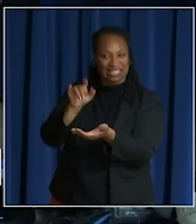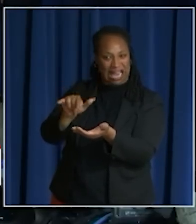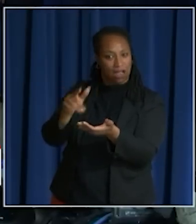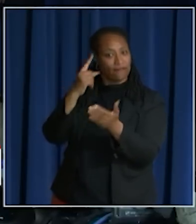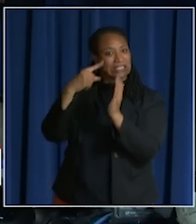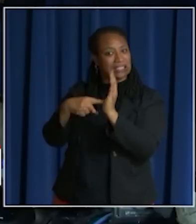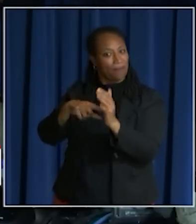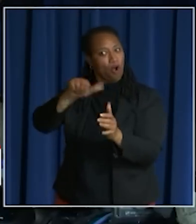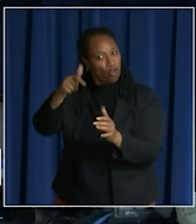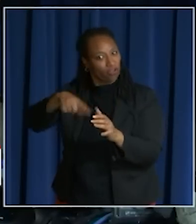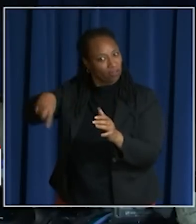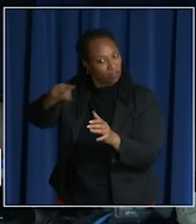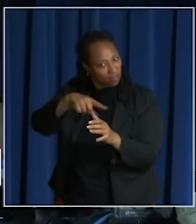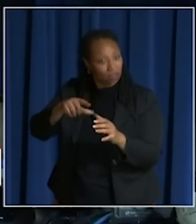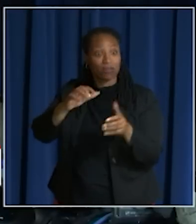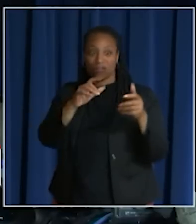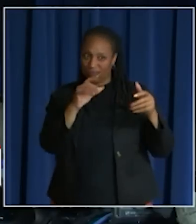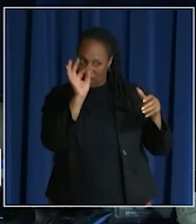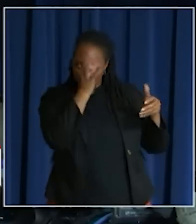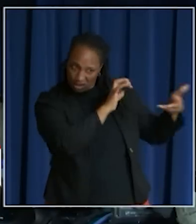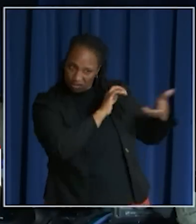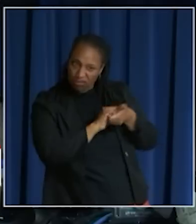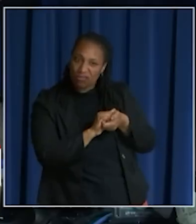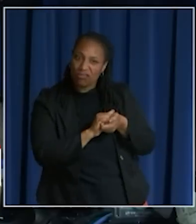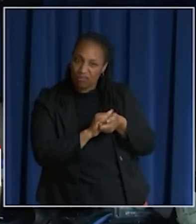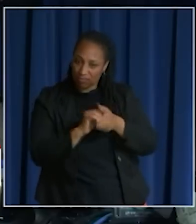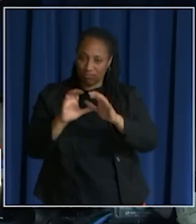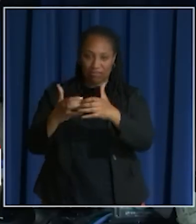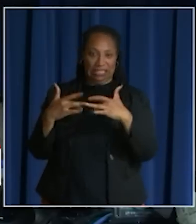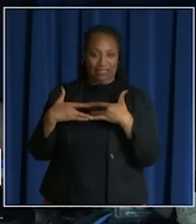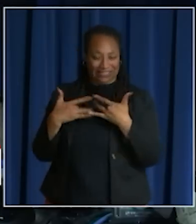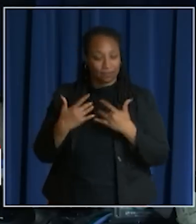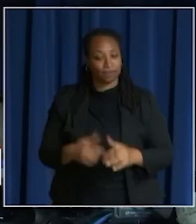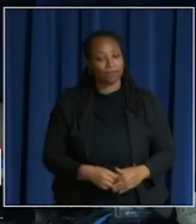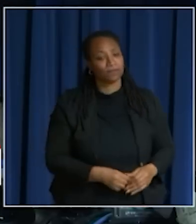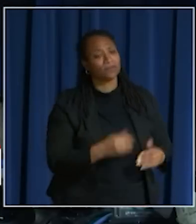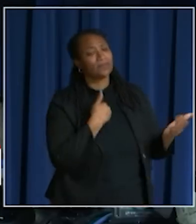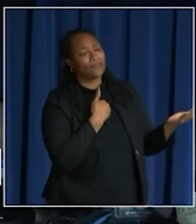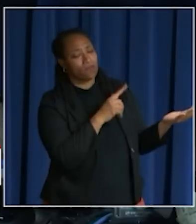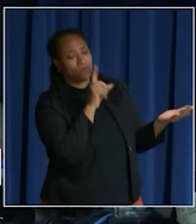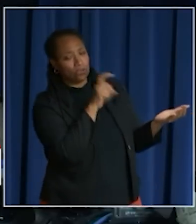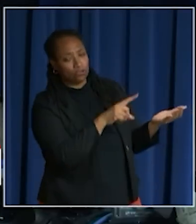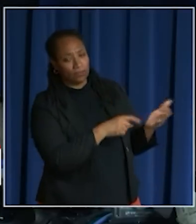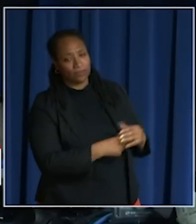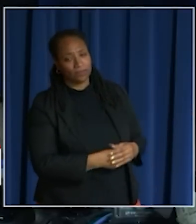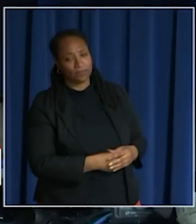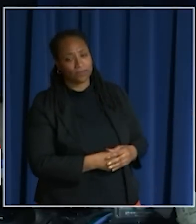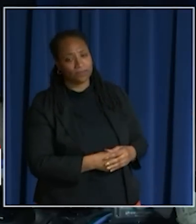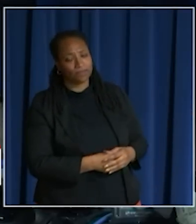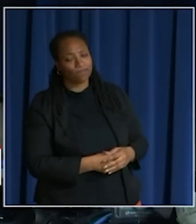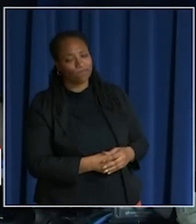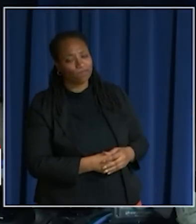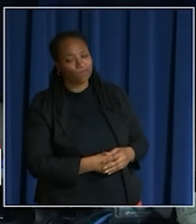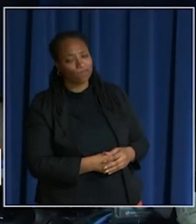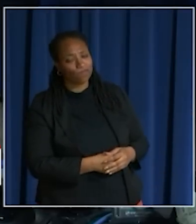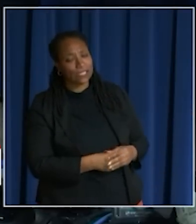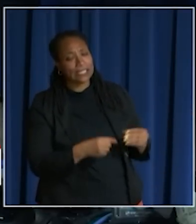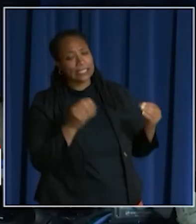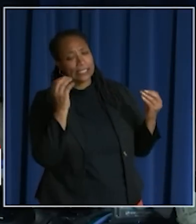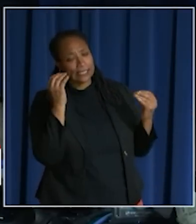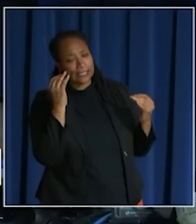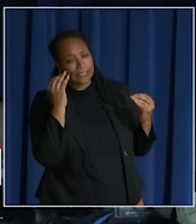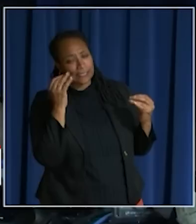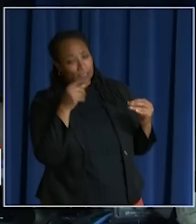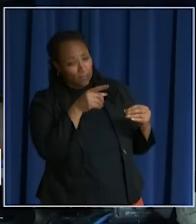as an opportunity to enhance the crime prevention strategies you have in place. What to the community who's confused about the discrepancies,